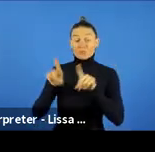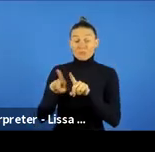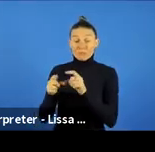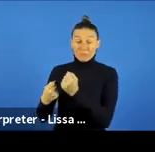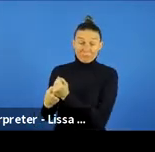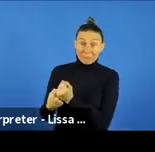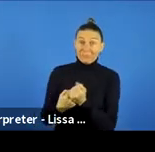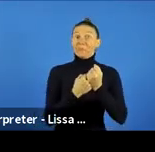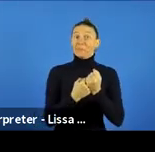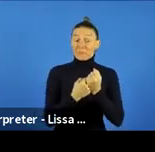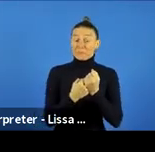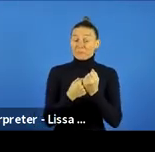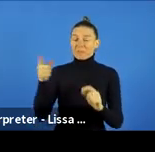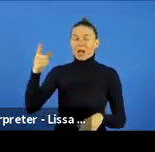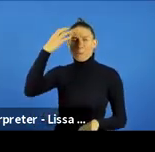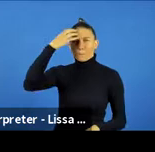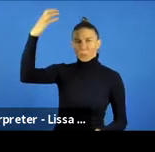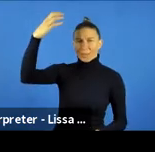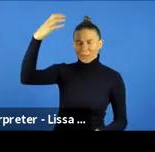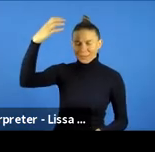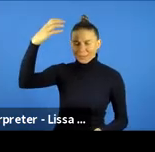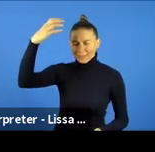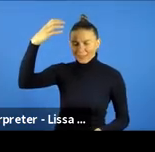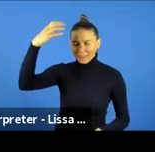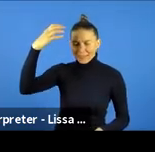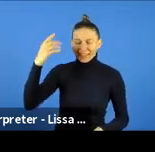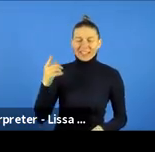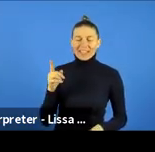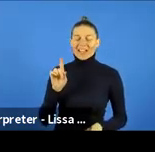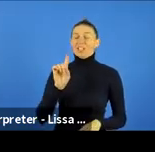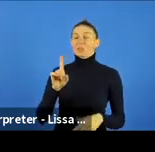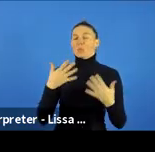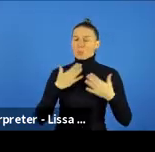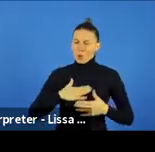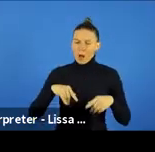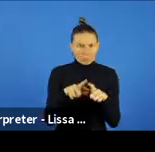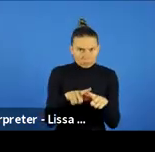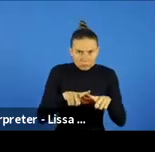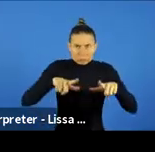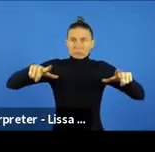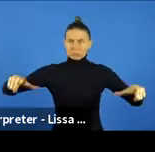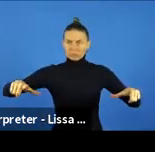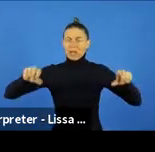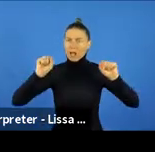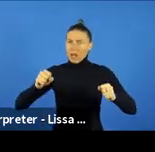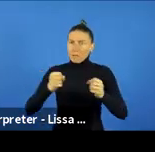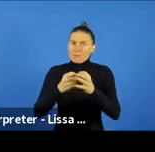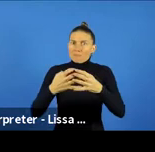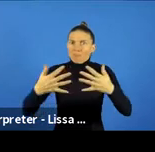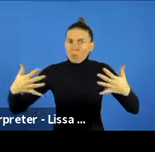the University of Munich. And right now we're trying to scale this so that everyone can benefit from the solution. Next slide, please.